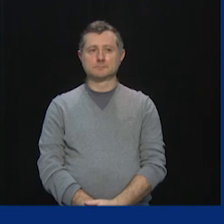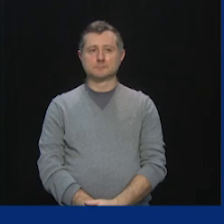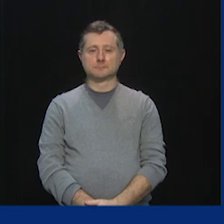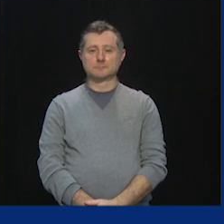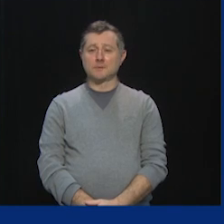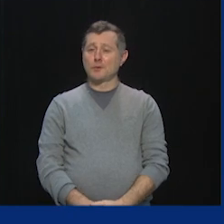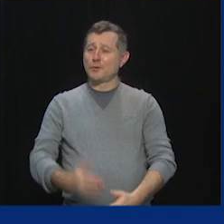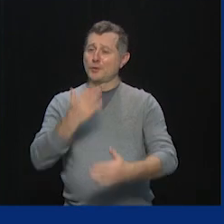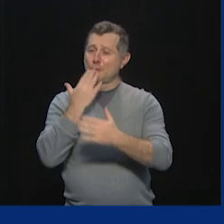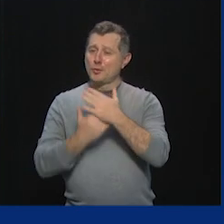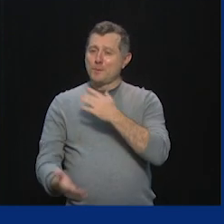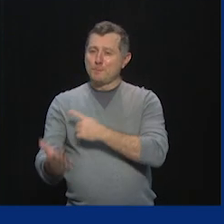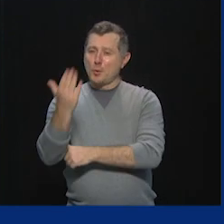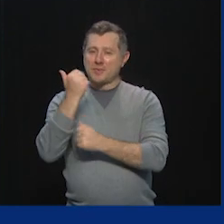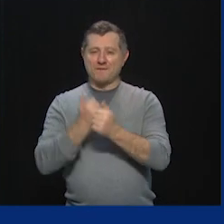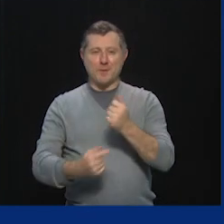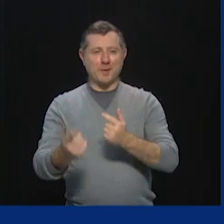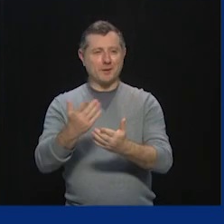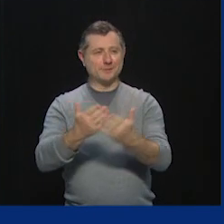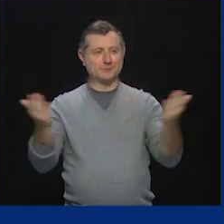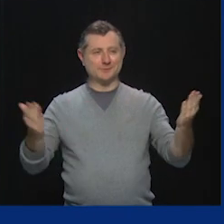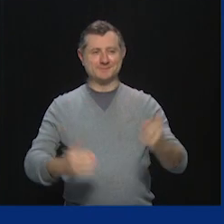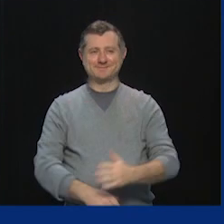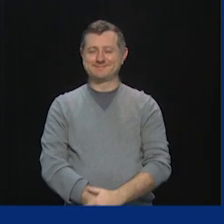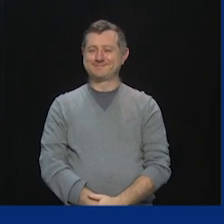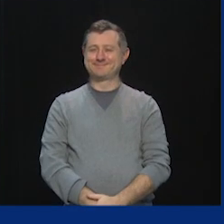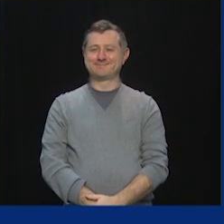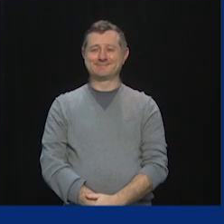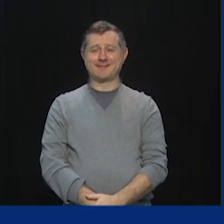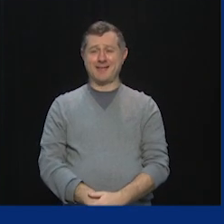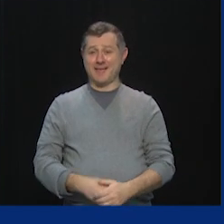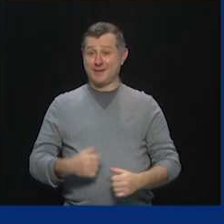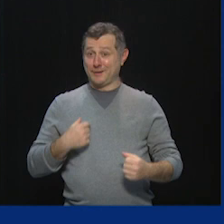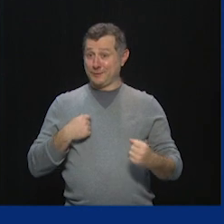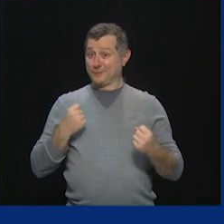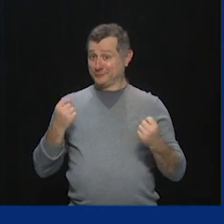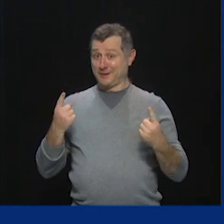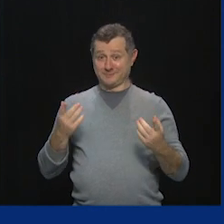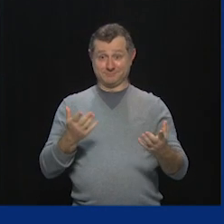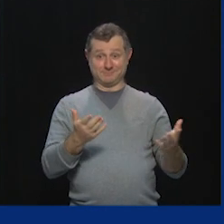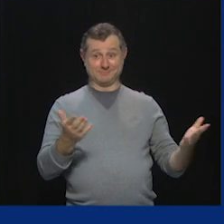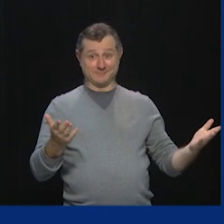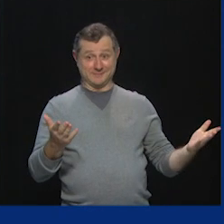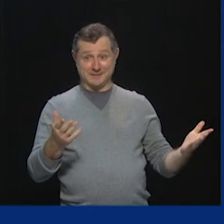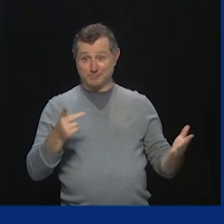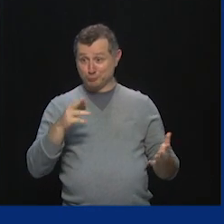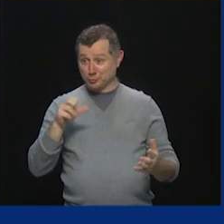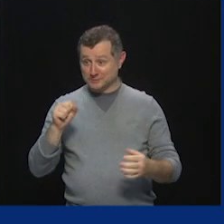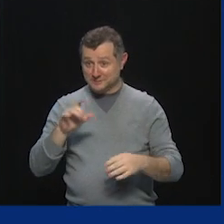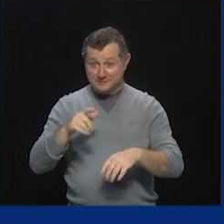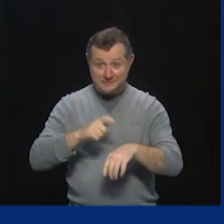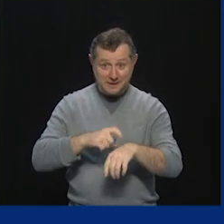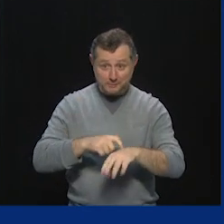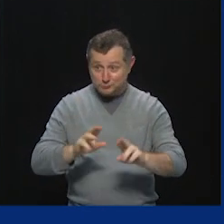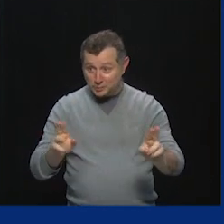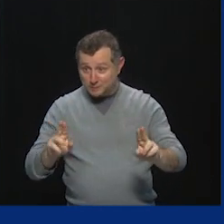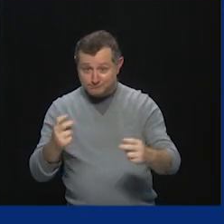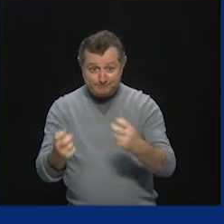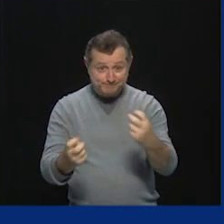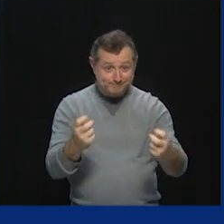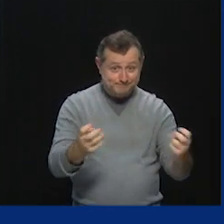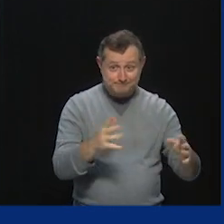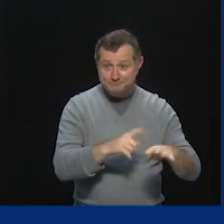Good morning, everyone. I understand the press needed a few extra minutes to set up. Is that correct? Because I was